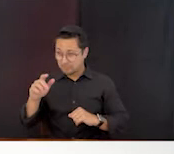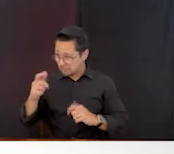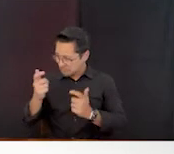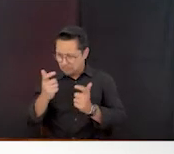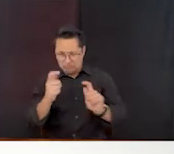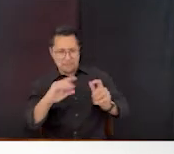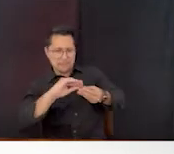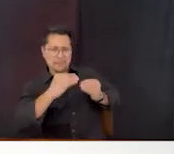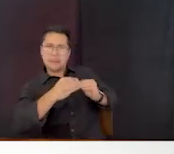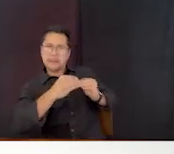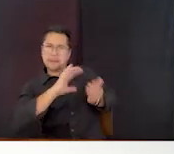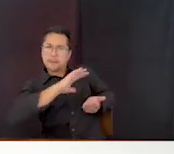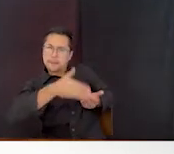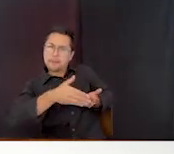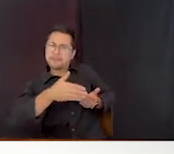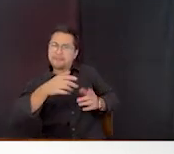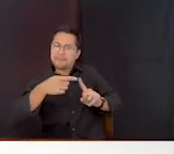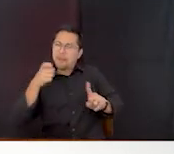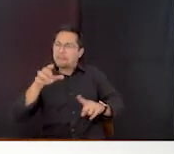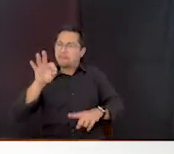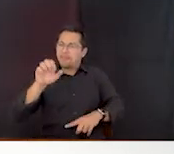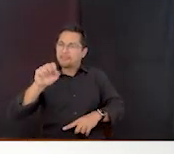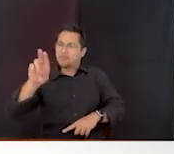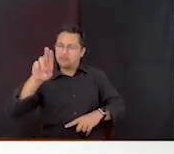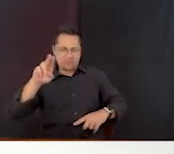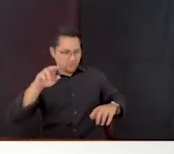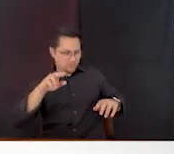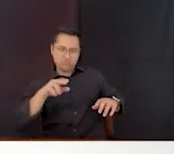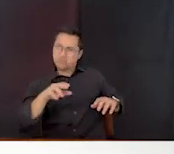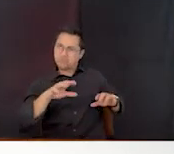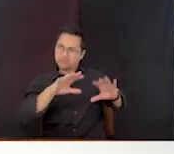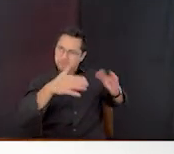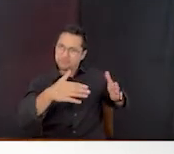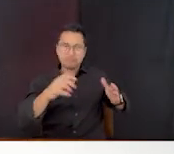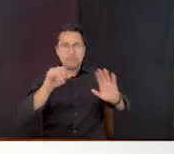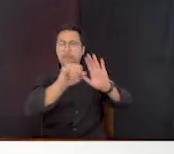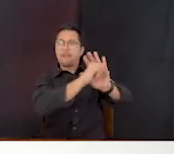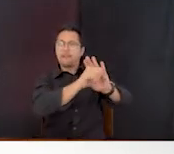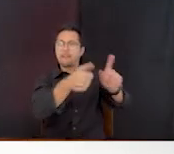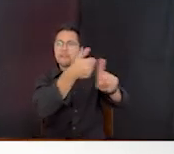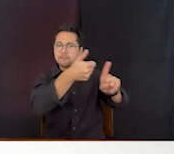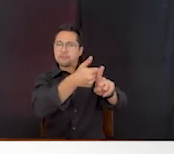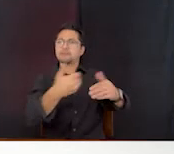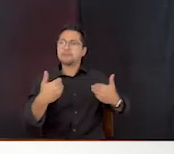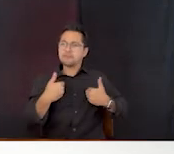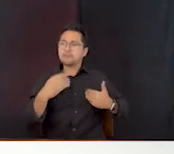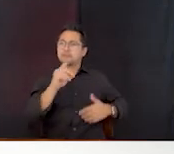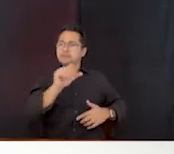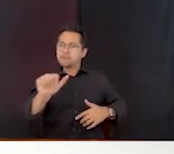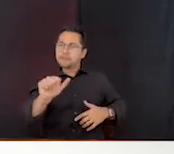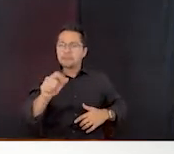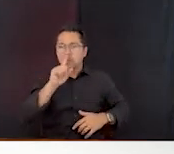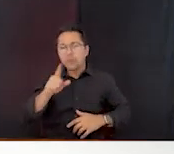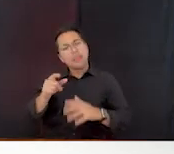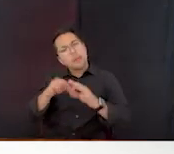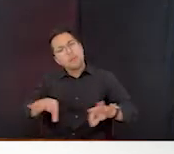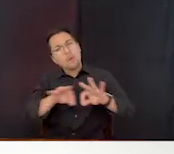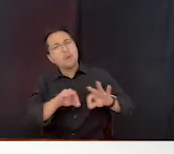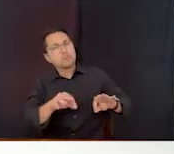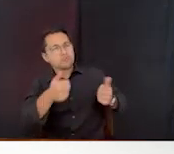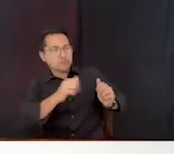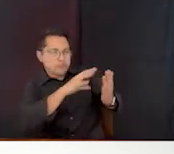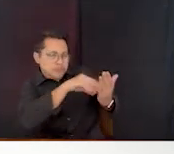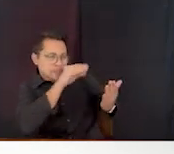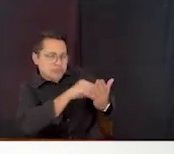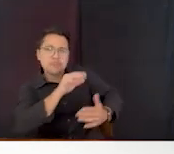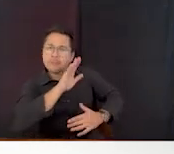disability. And that's a pretty big deal. Like, obviously, we know that disability rights are important generally, but to